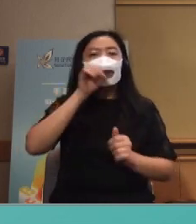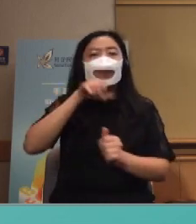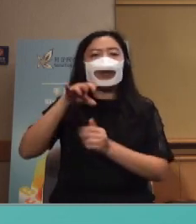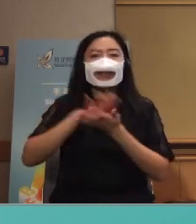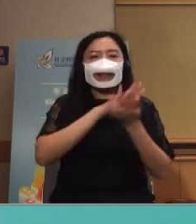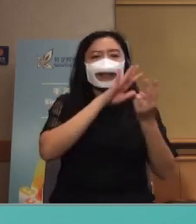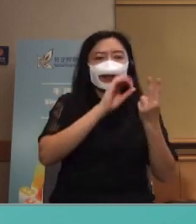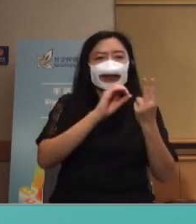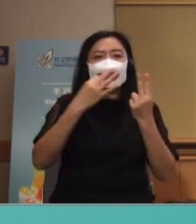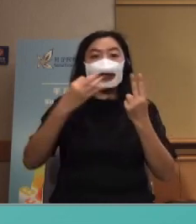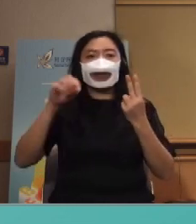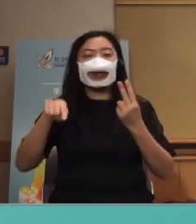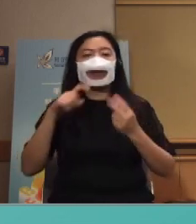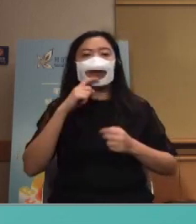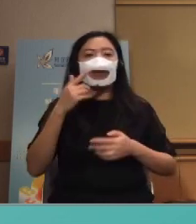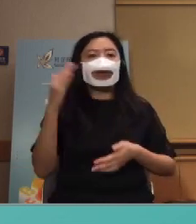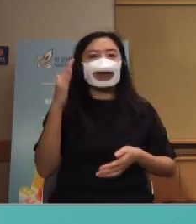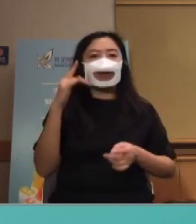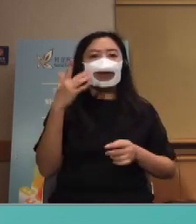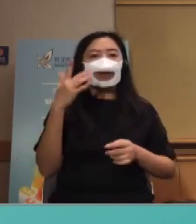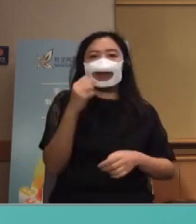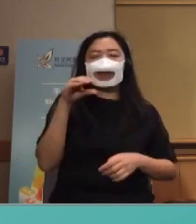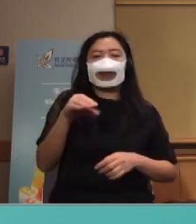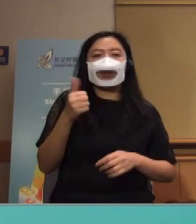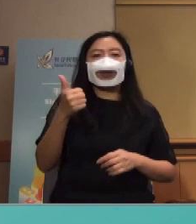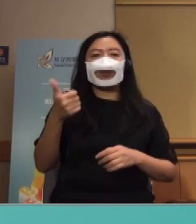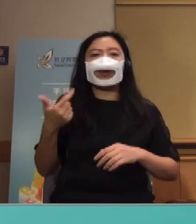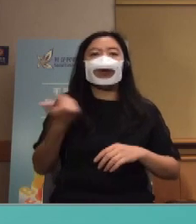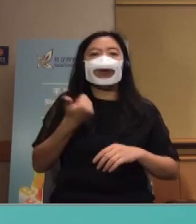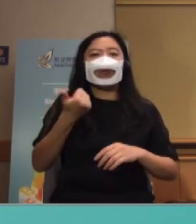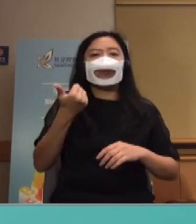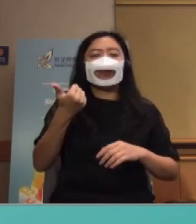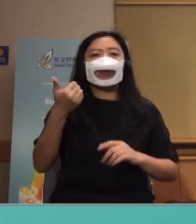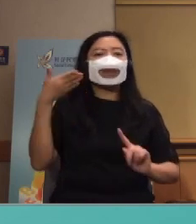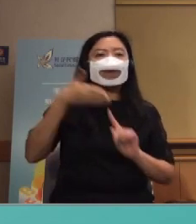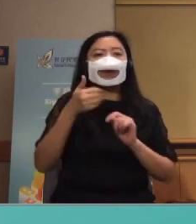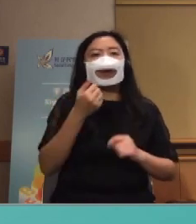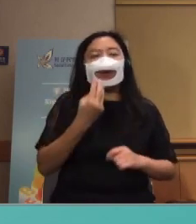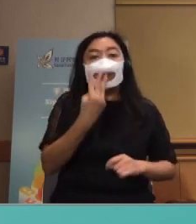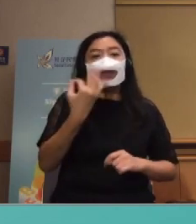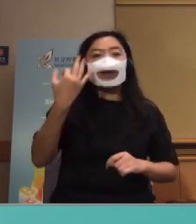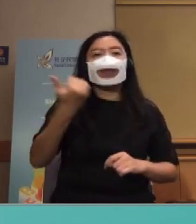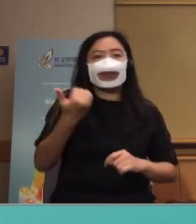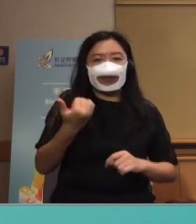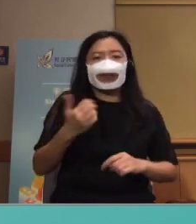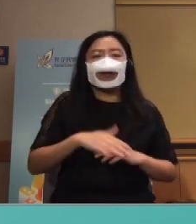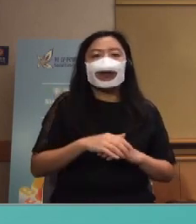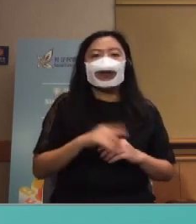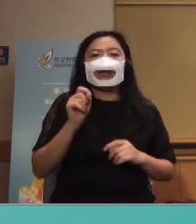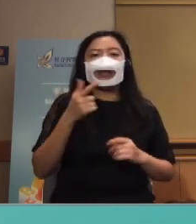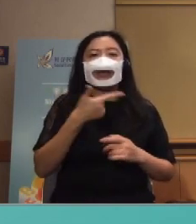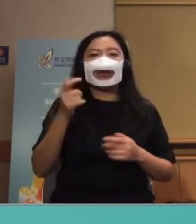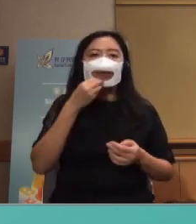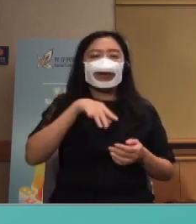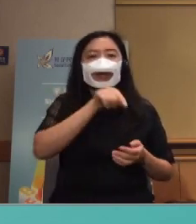will come to Web3, right? The reality, I think for a lot of you who've actually used MetaMask, use all these things, the reality